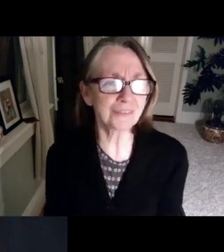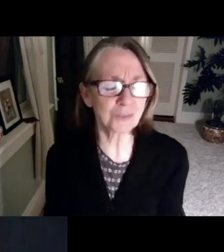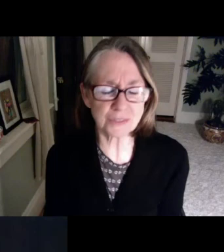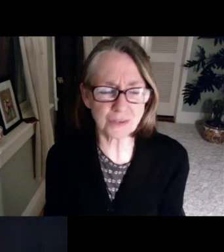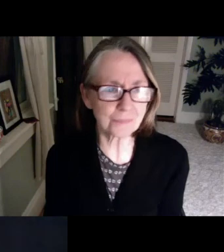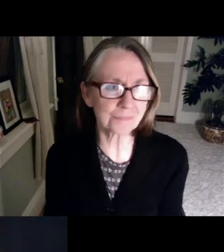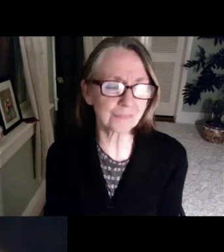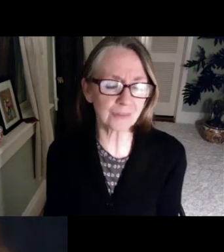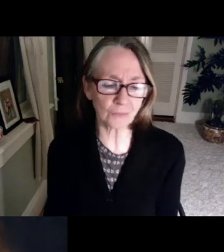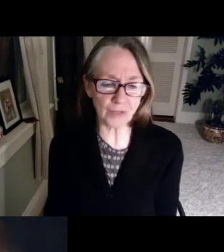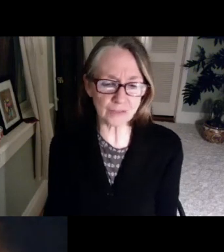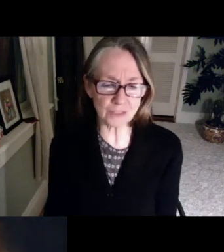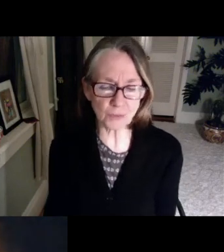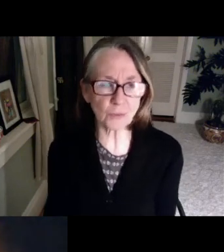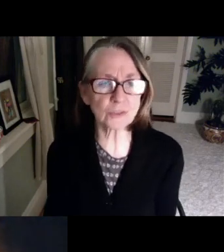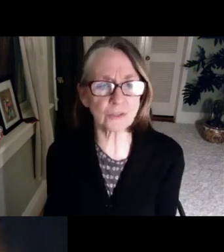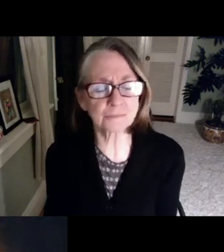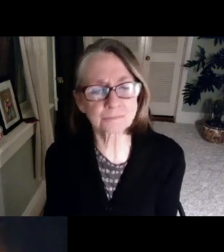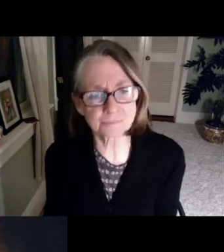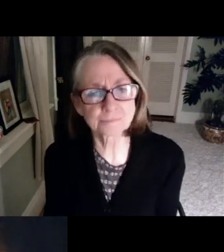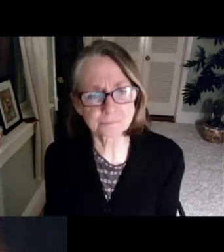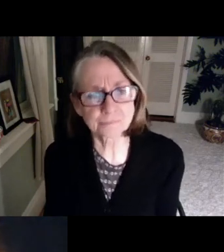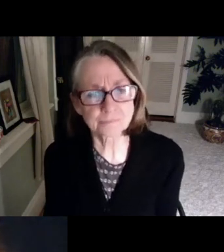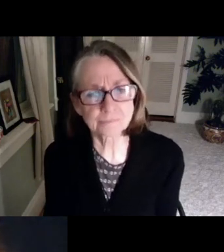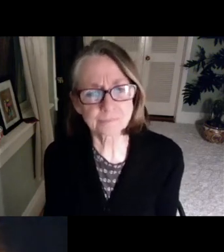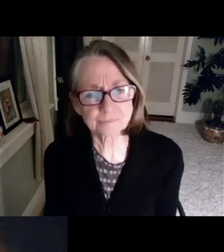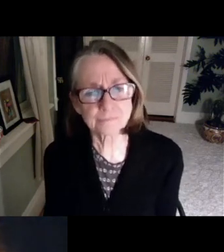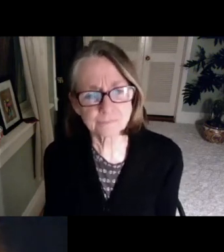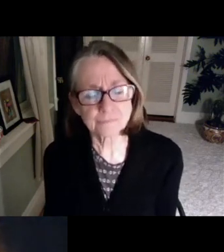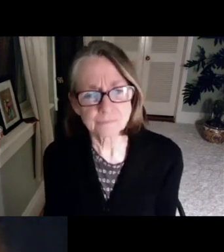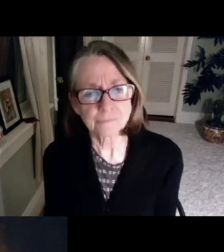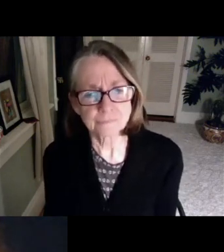wondering if there's some way this could be worked on.